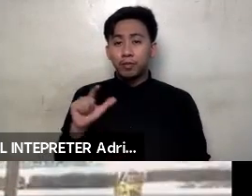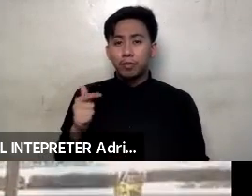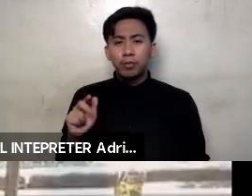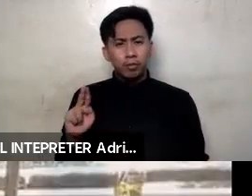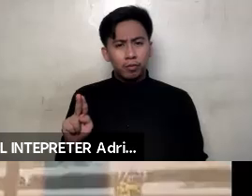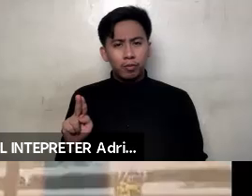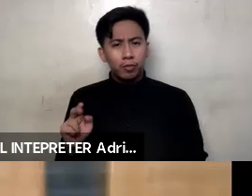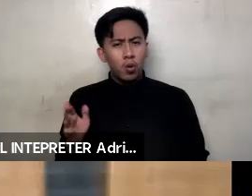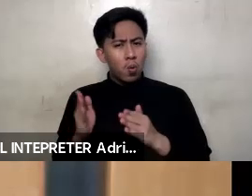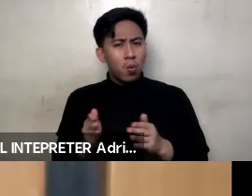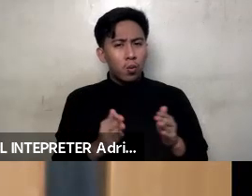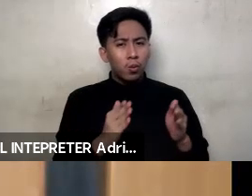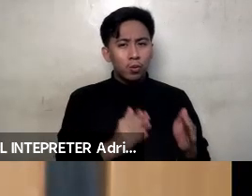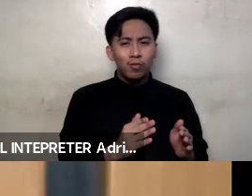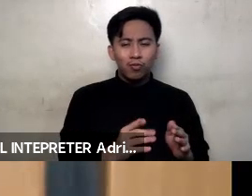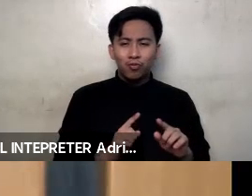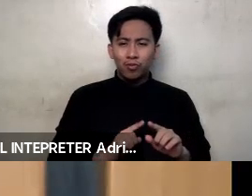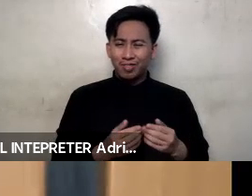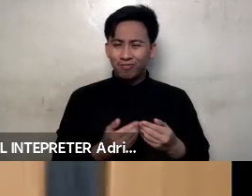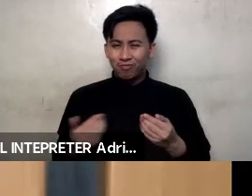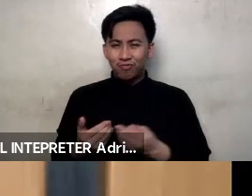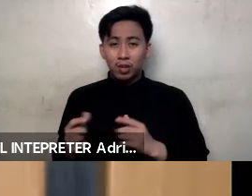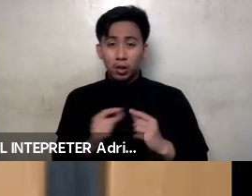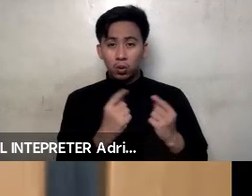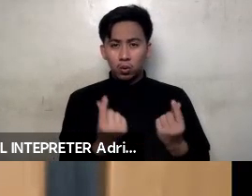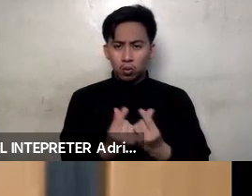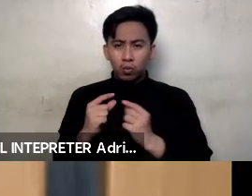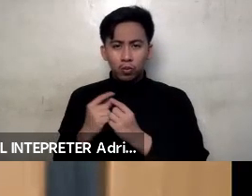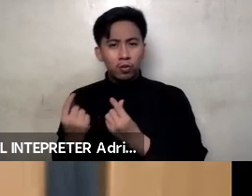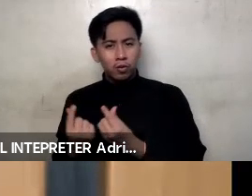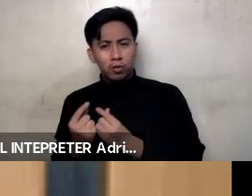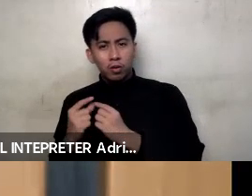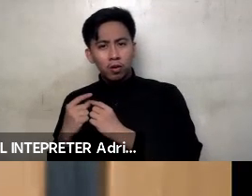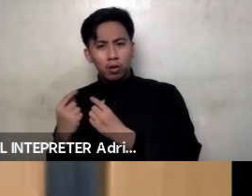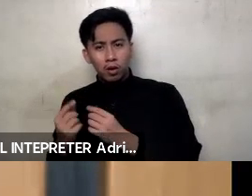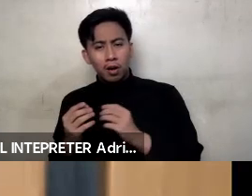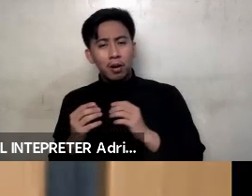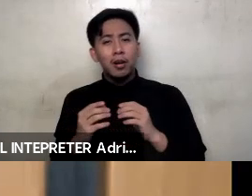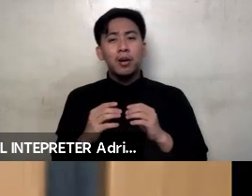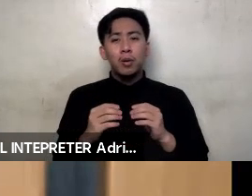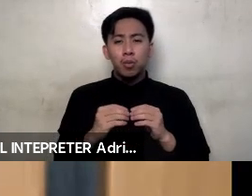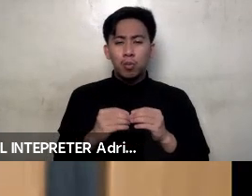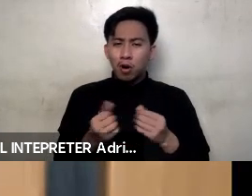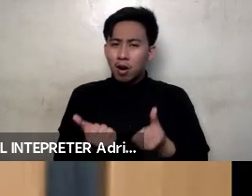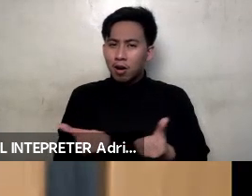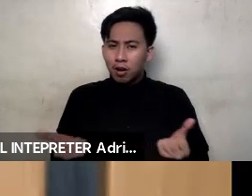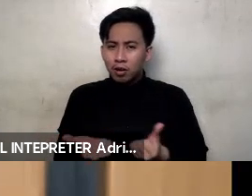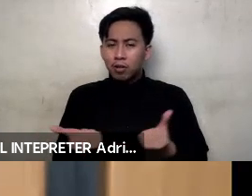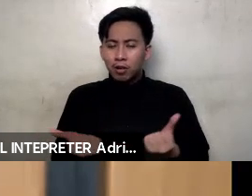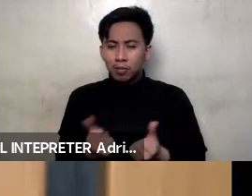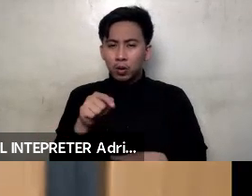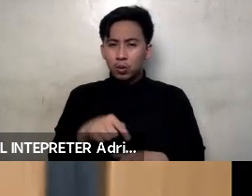also organized clustering of satellite markets, making the local produce available within the community.